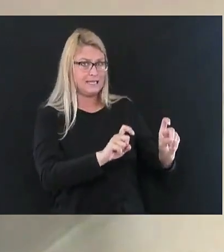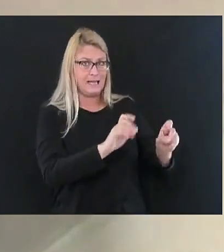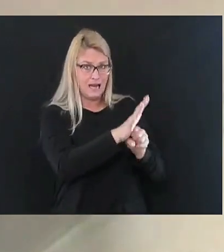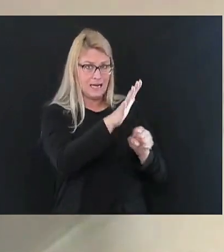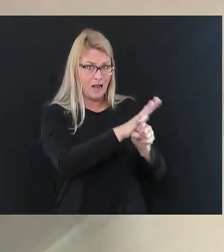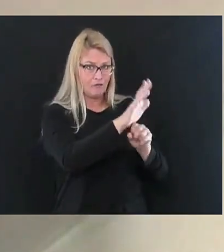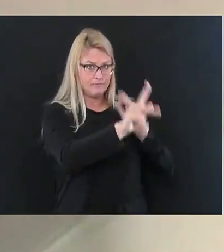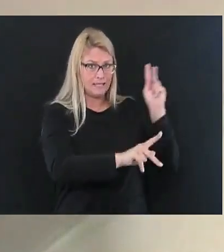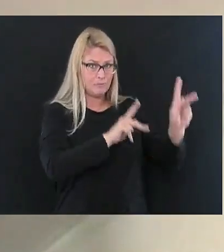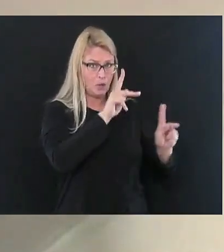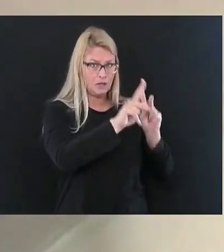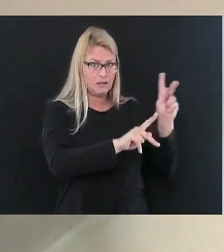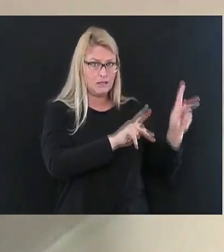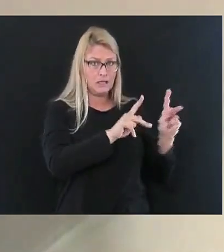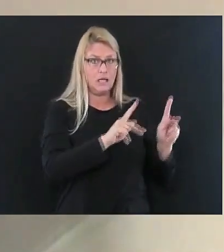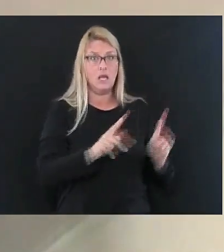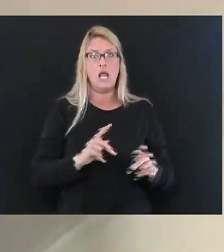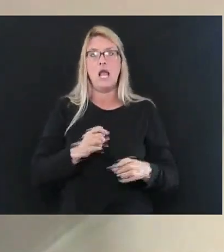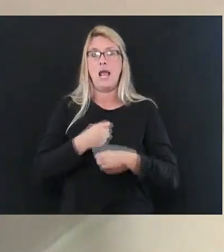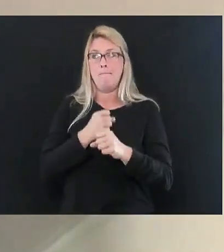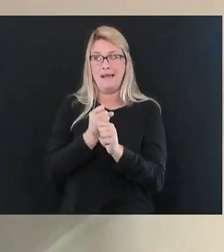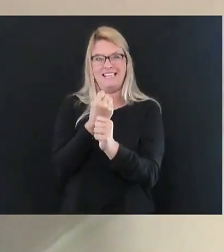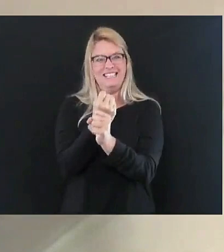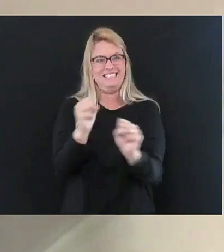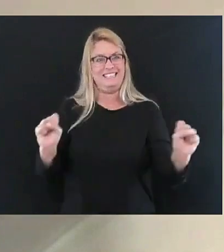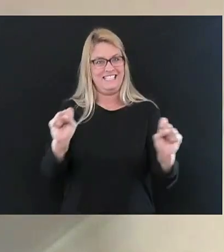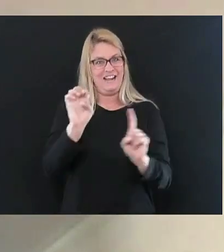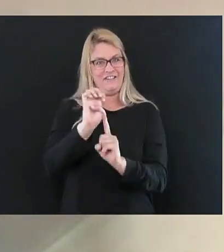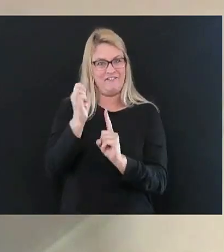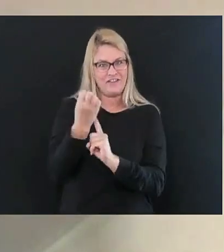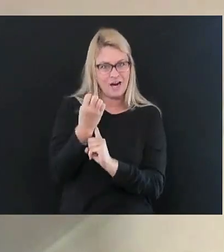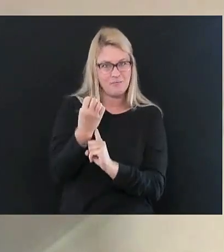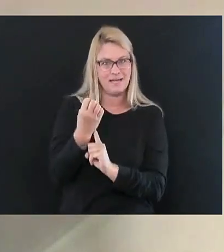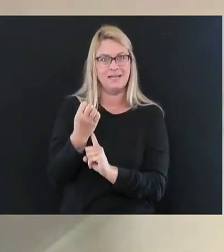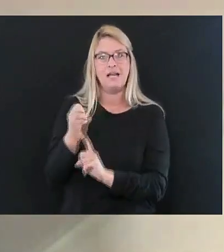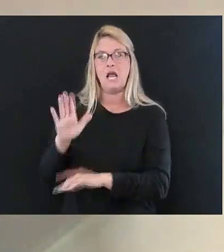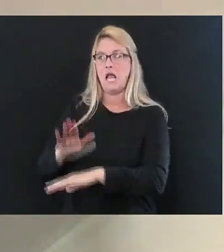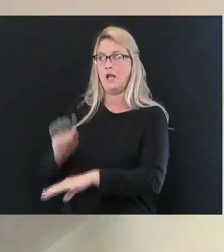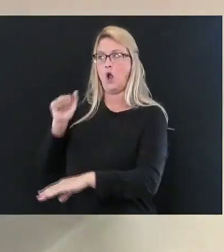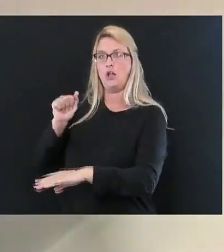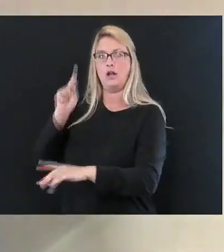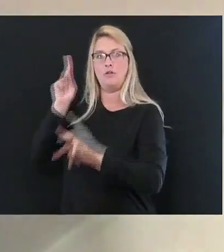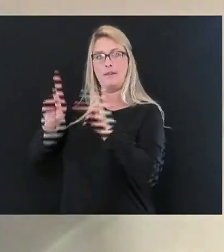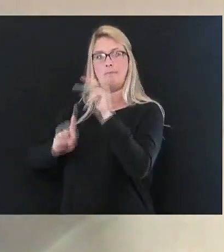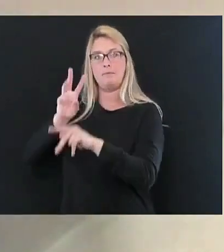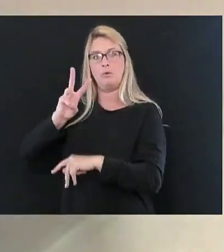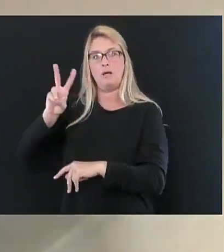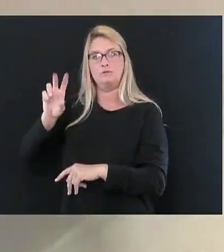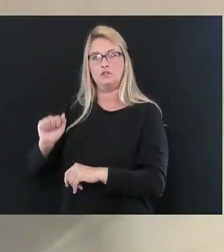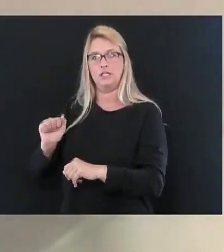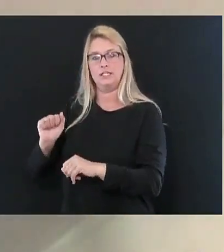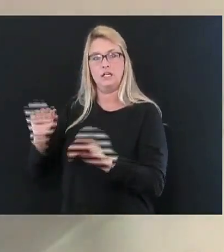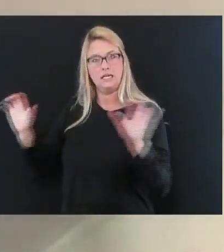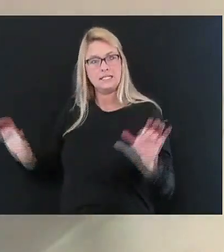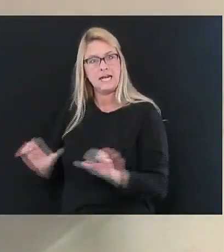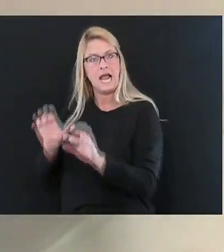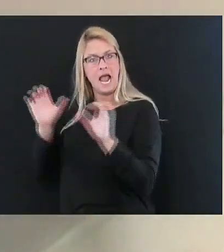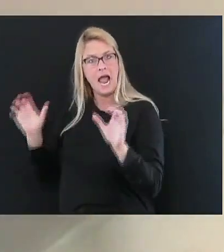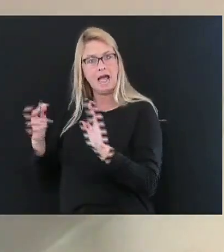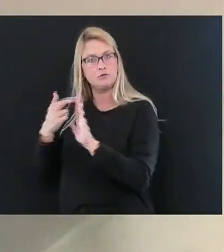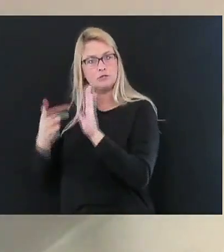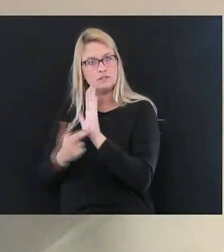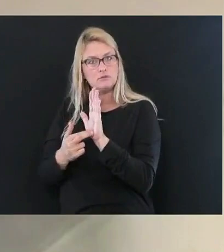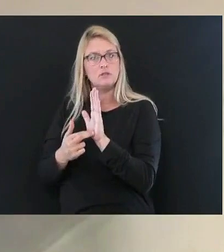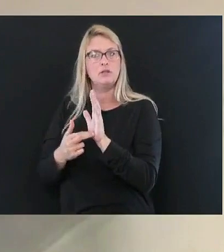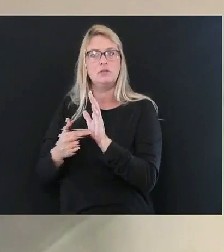to focus on creating the safest environments we can and calling on our citizens to stay together and act responsibly to help